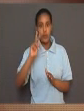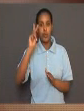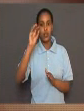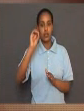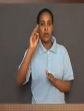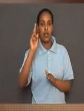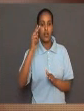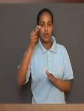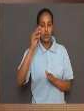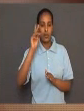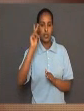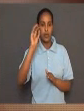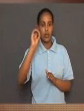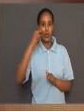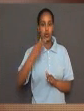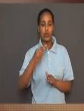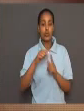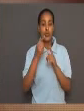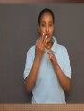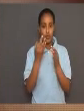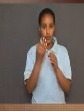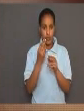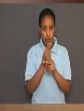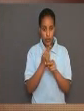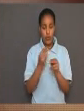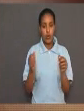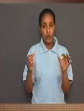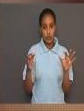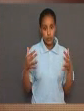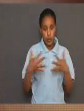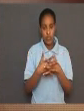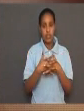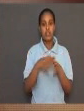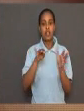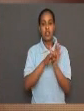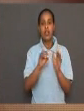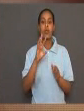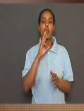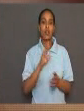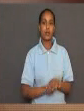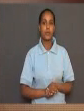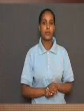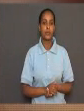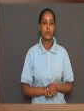potassium hydroxide to form the corresponding salts and water.